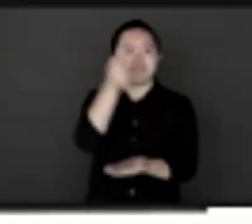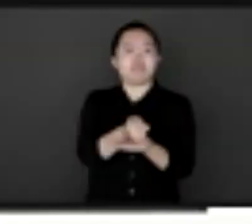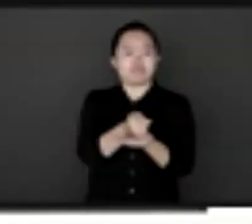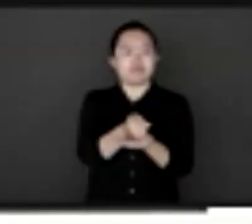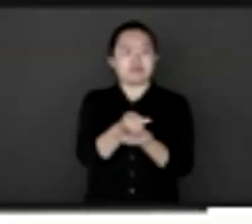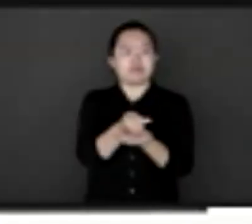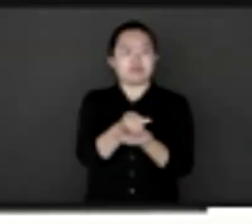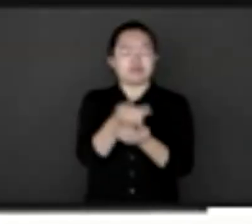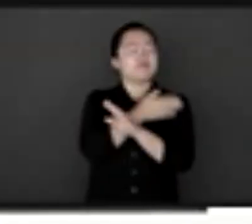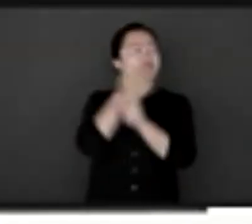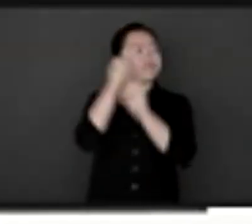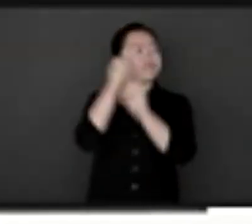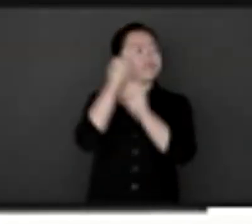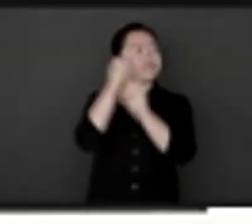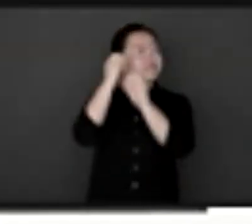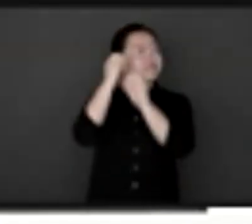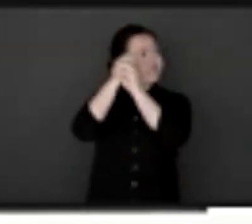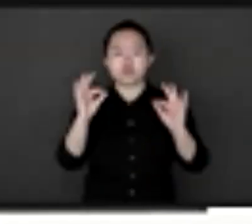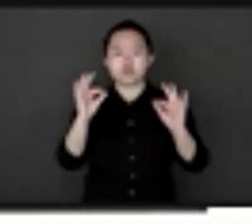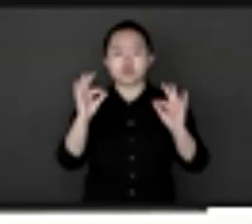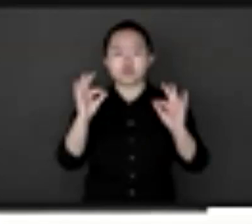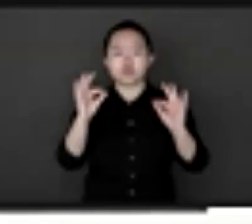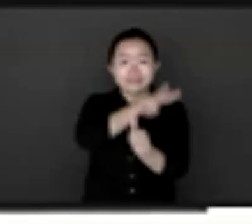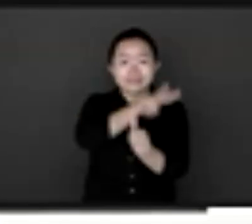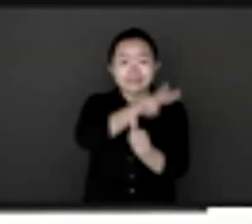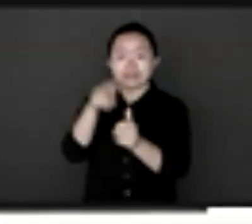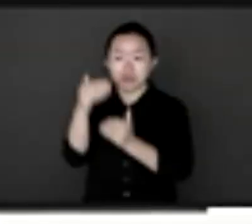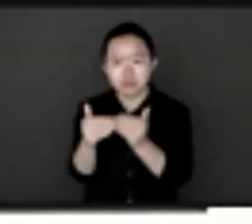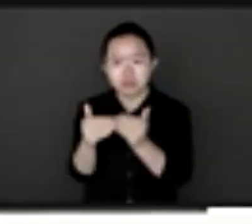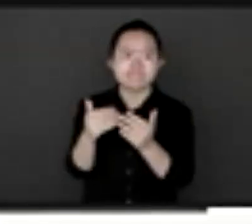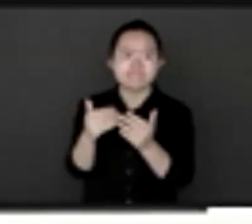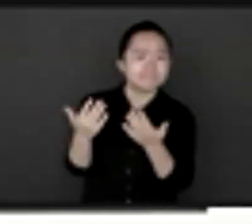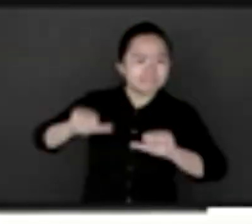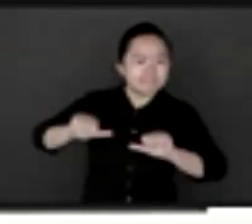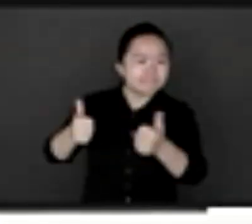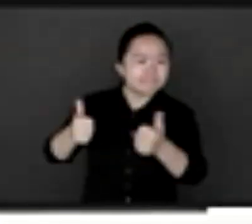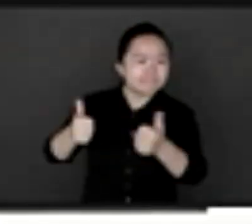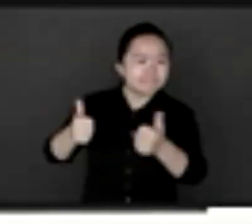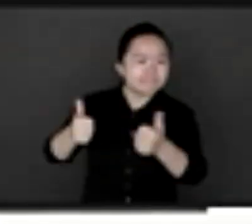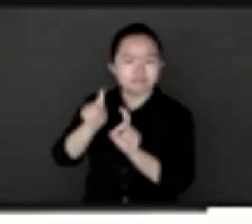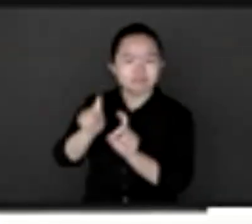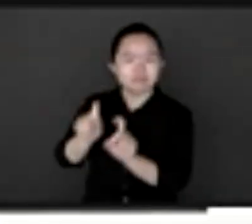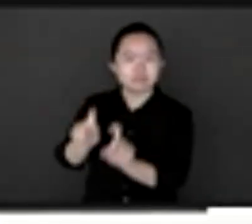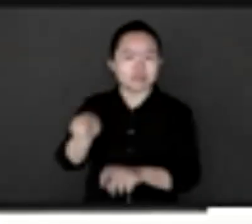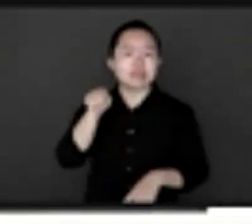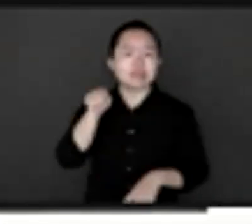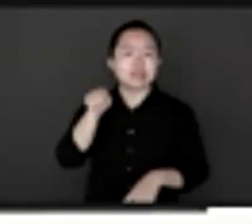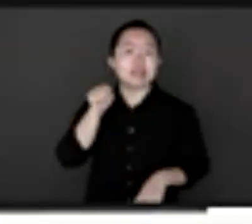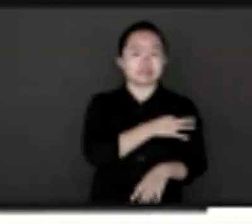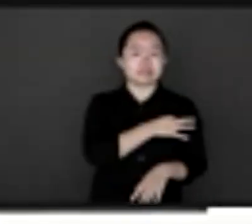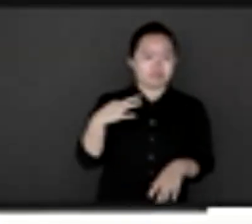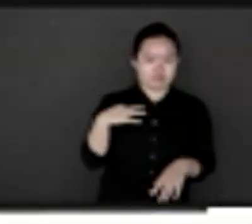even private or not-for-profit organizations that run businesses on behalf of the